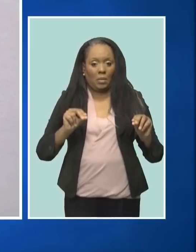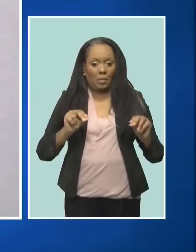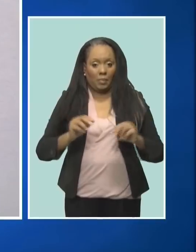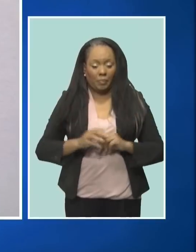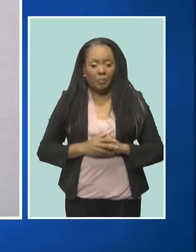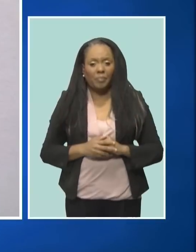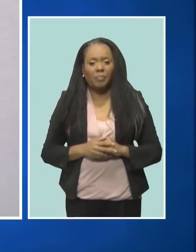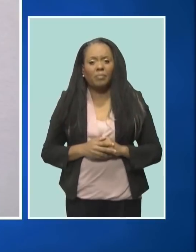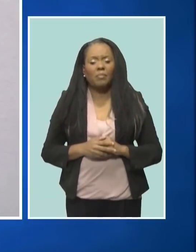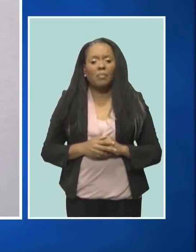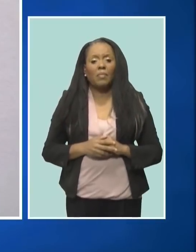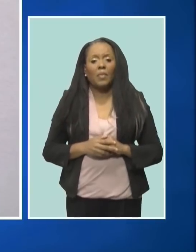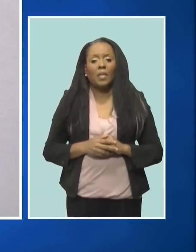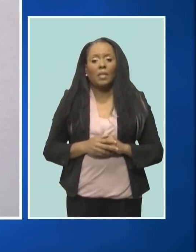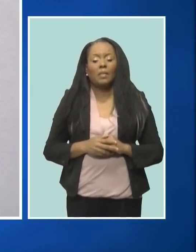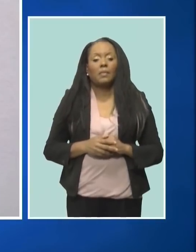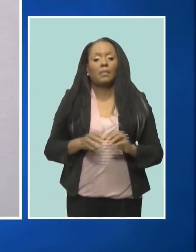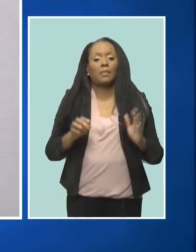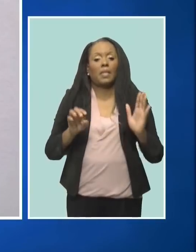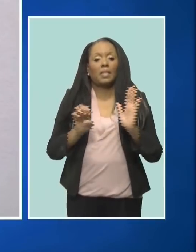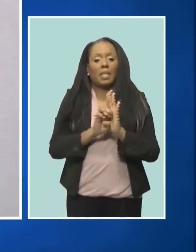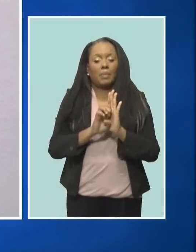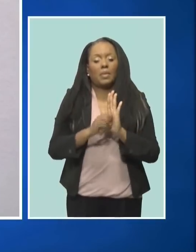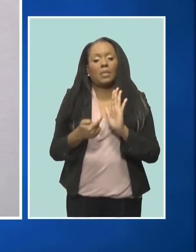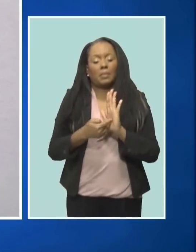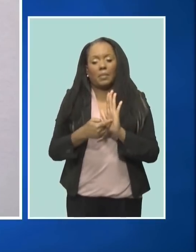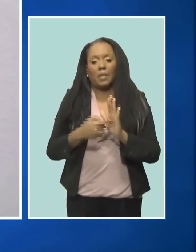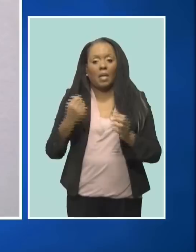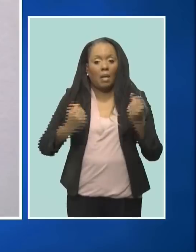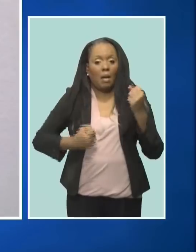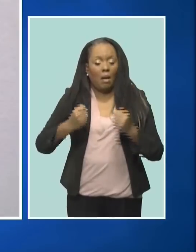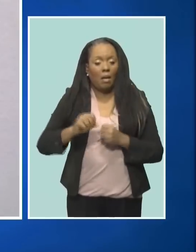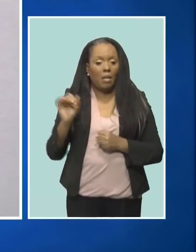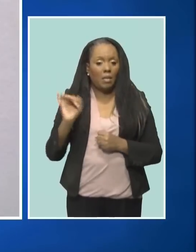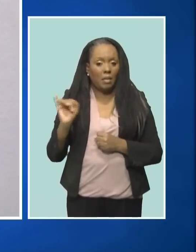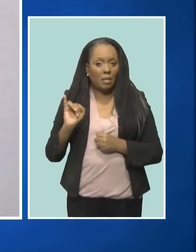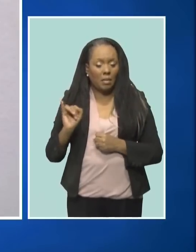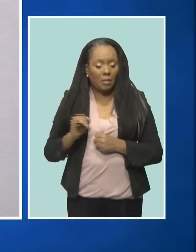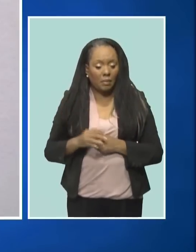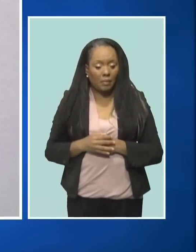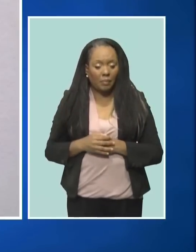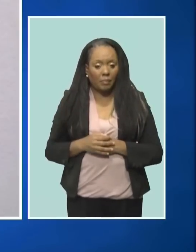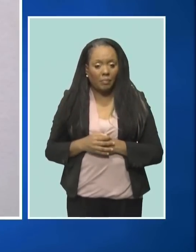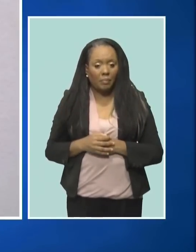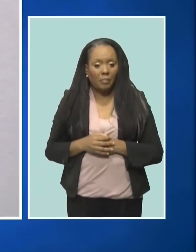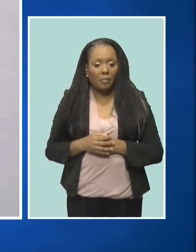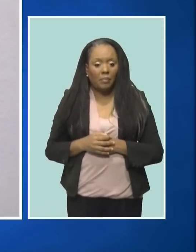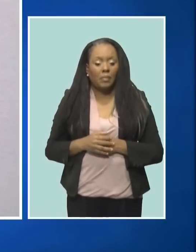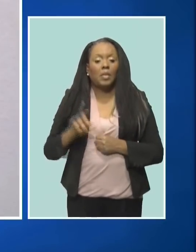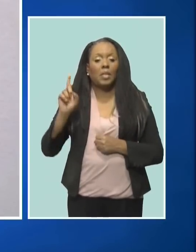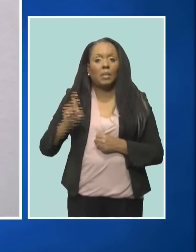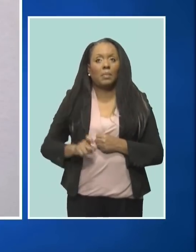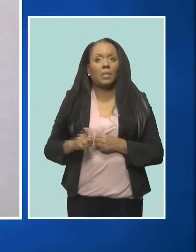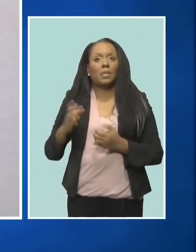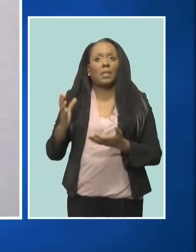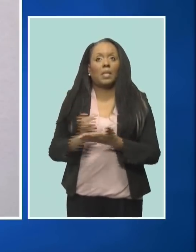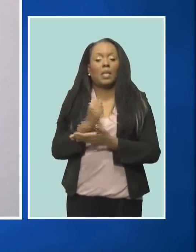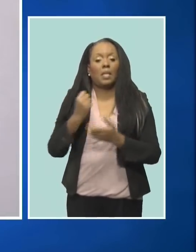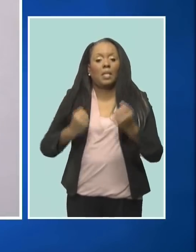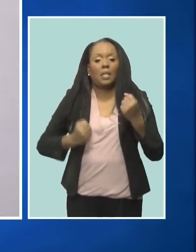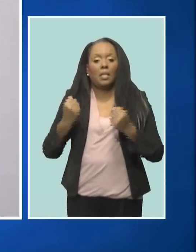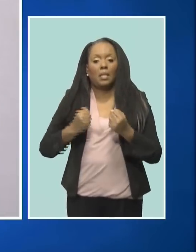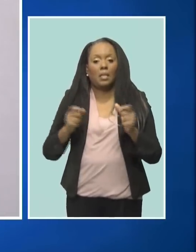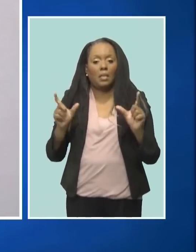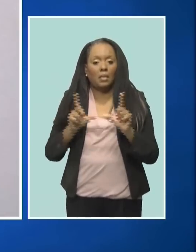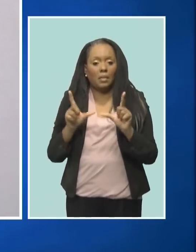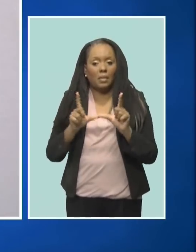the concept of motor insurance, you first must have to be able to get a driver's license.